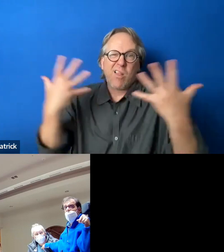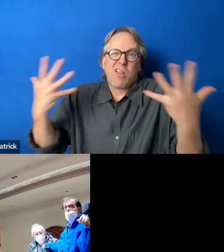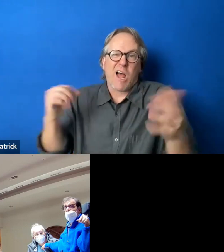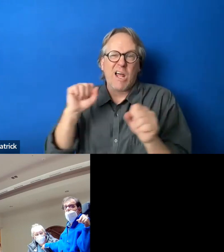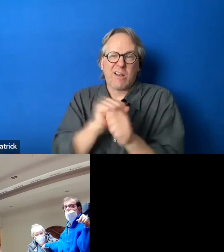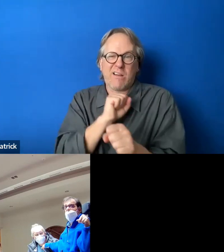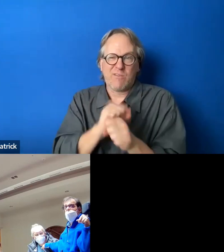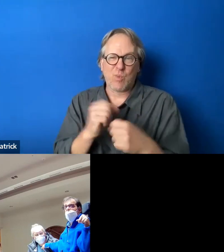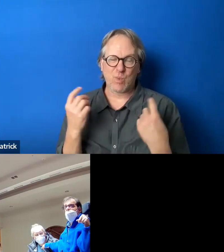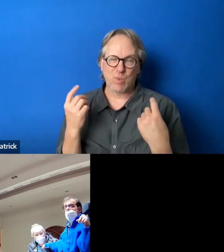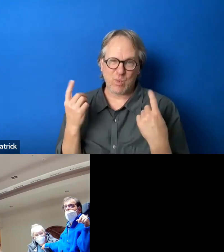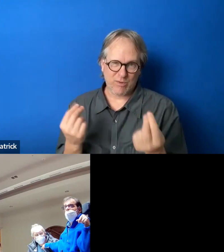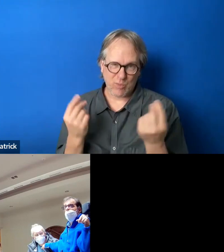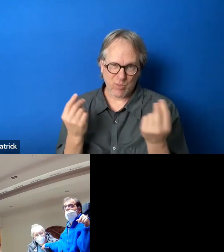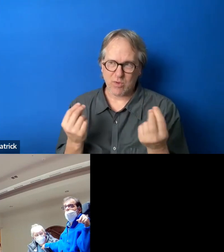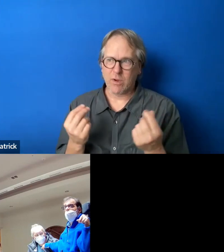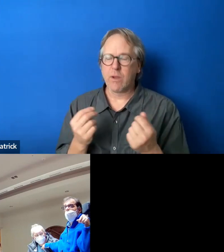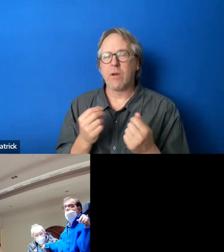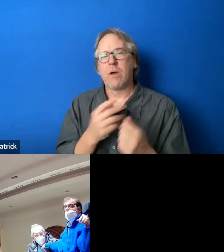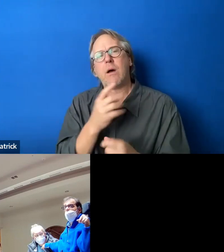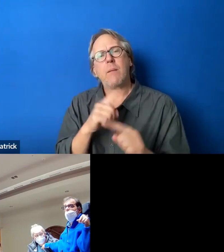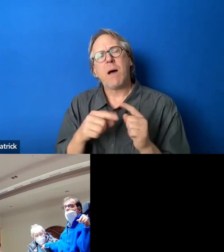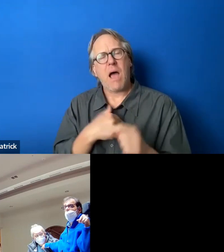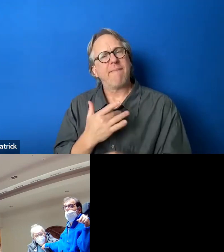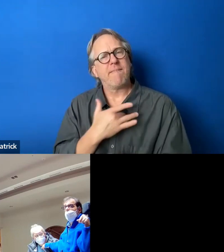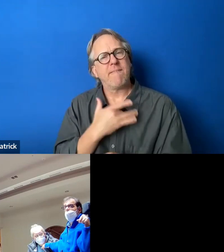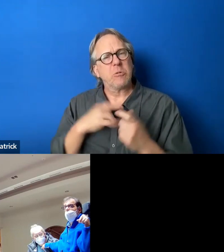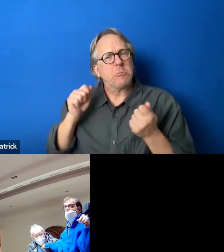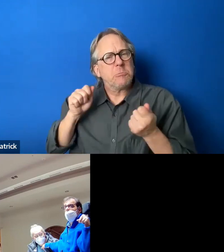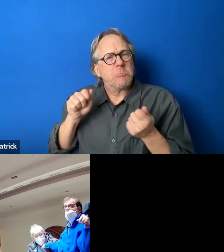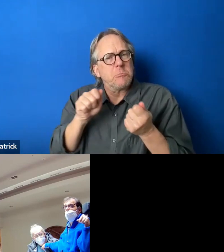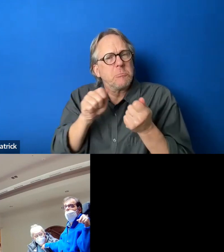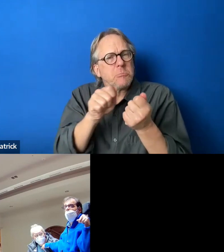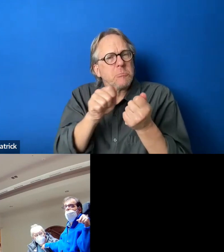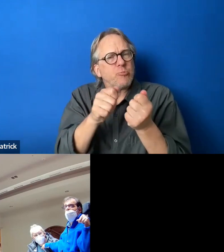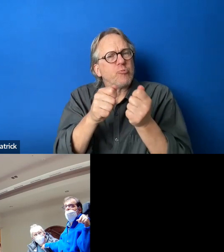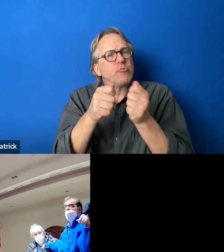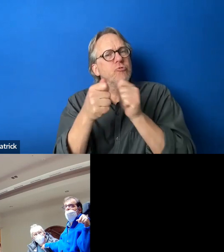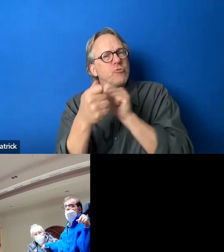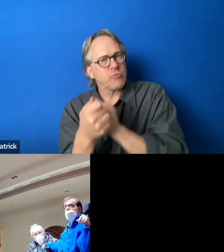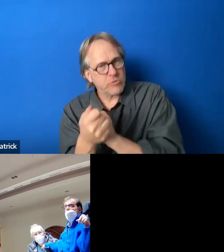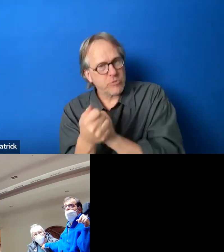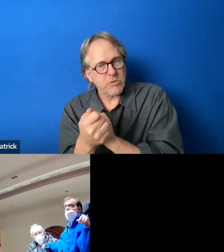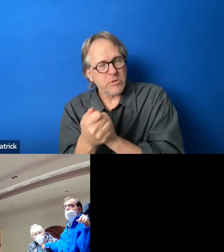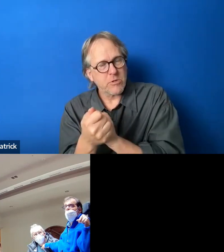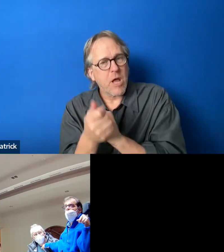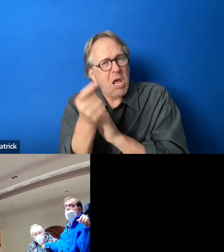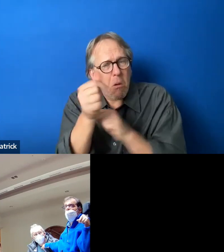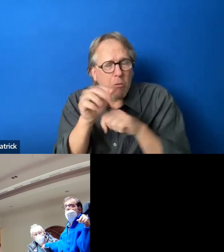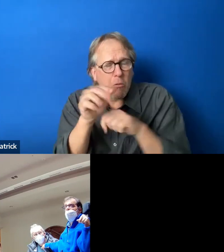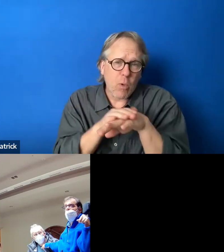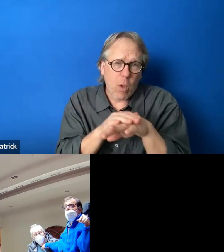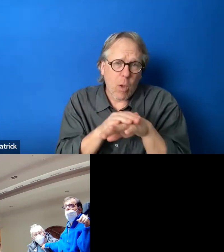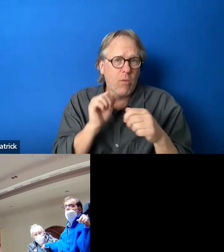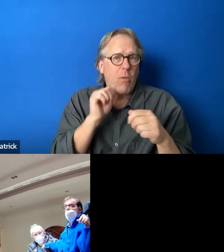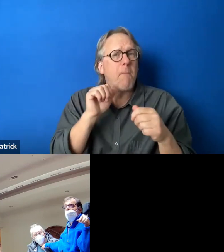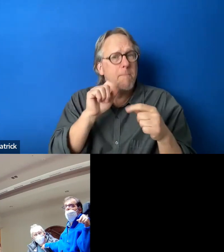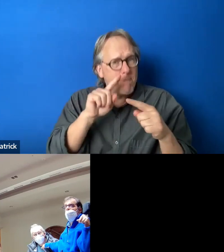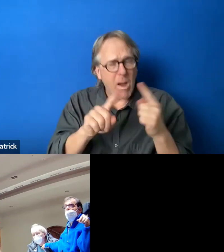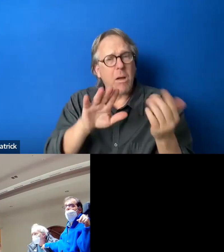I at least feel that it has changed slowly, but it is changing.